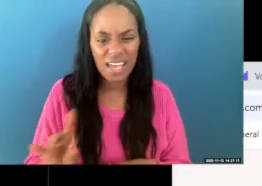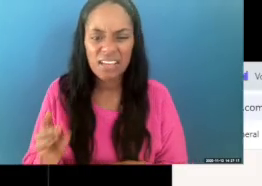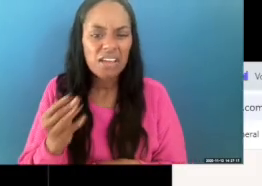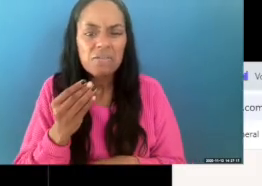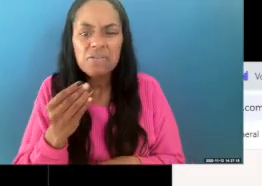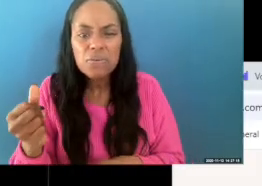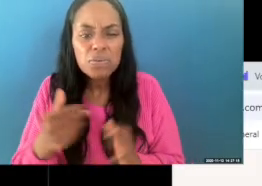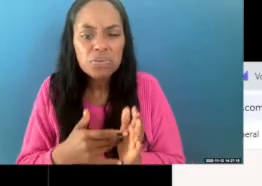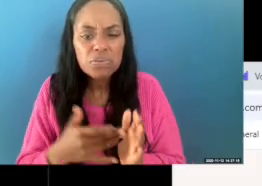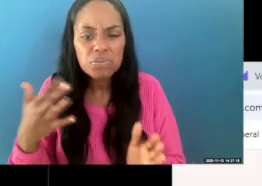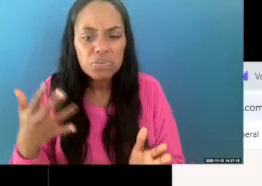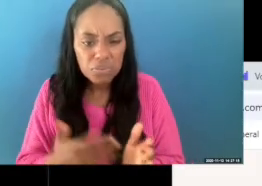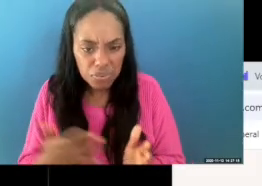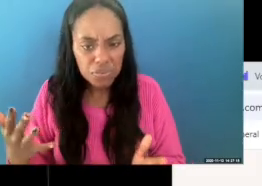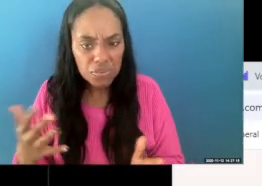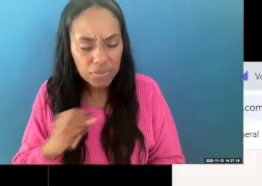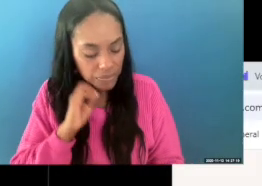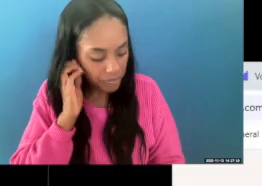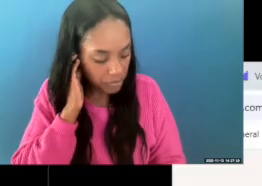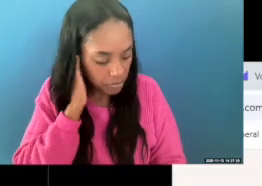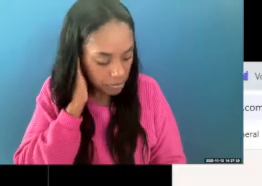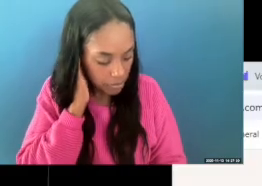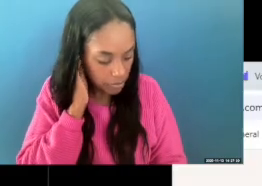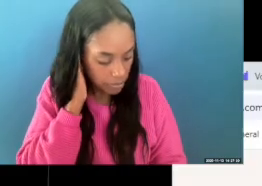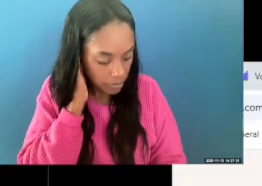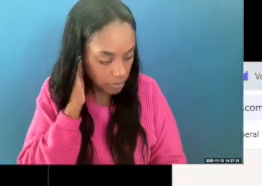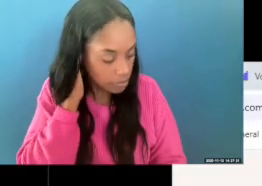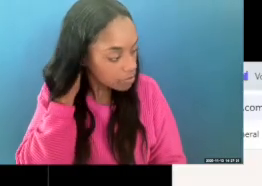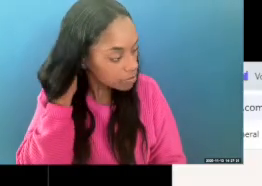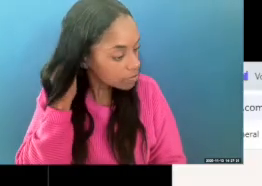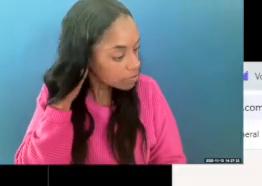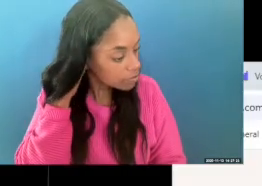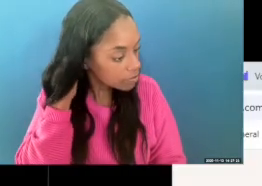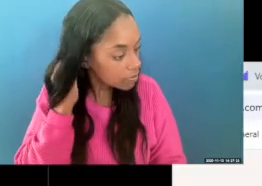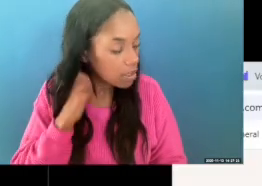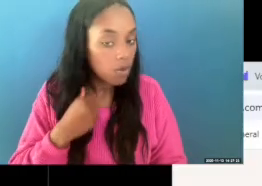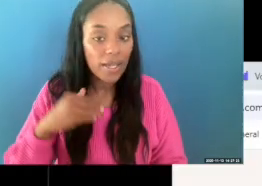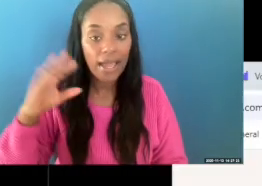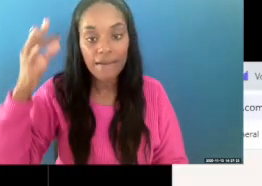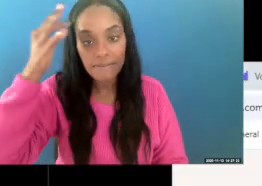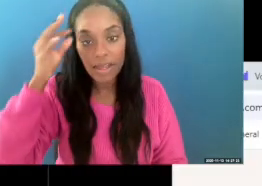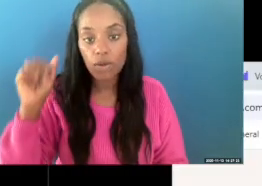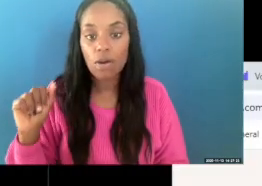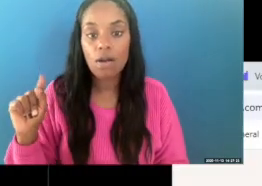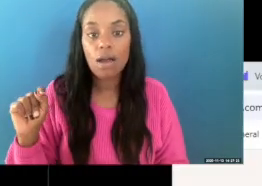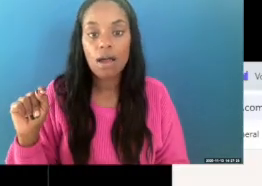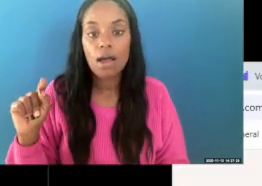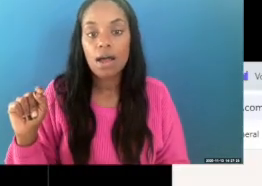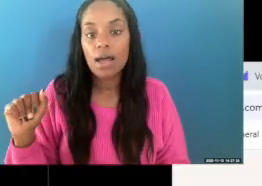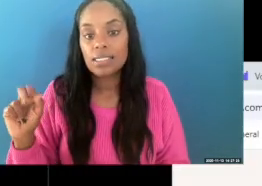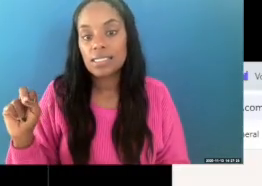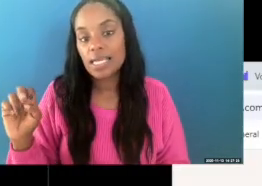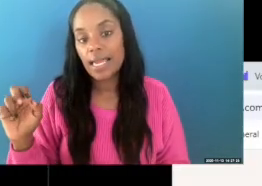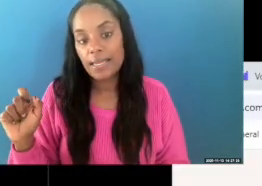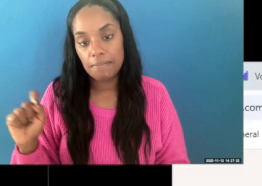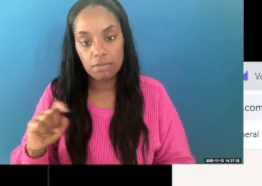entirely is Class 2B and 3. Heavy-duty ZEVs in the Class 7 and 8 are few and far between. I think it was